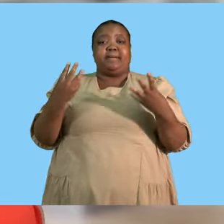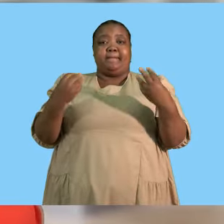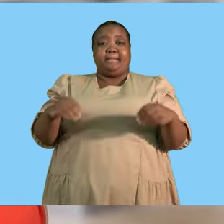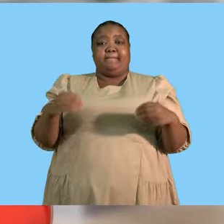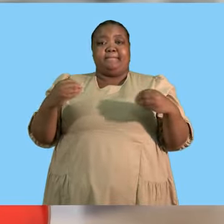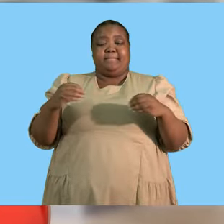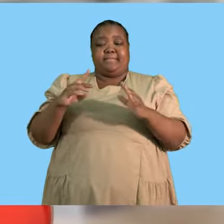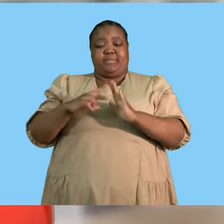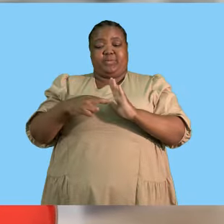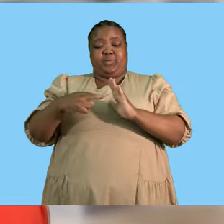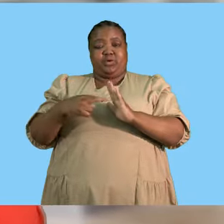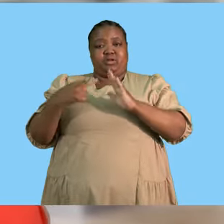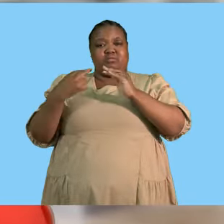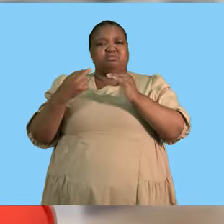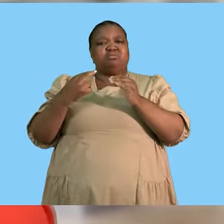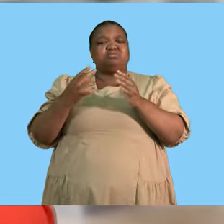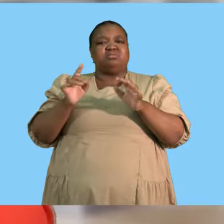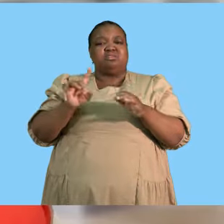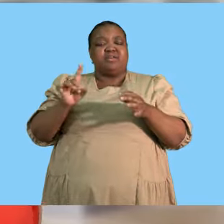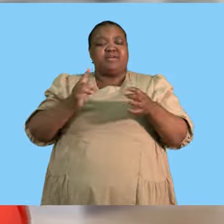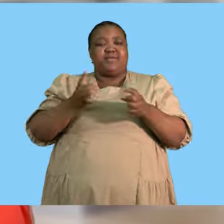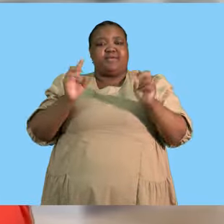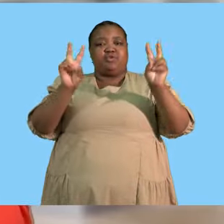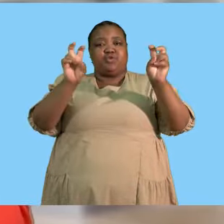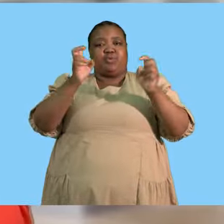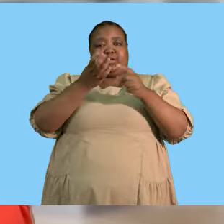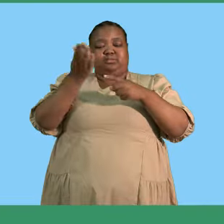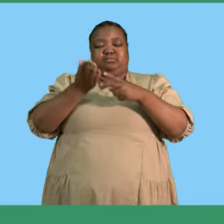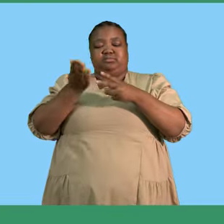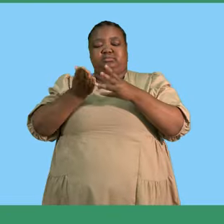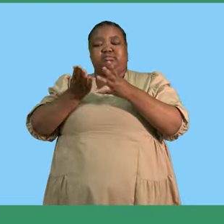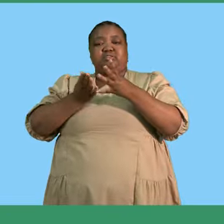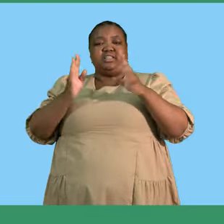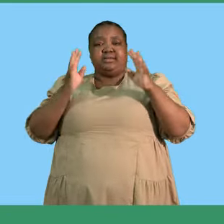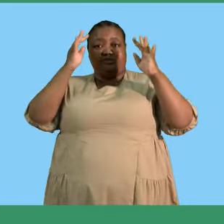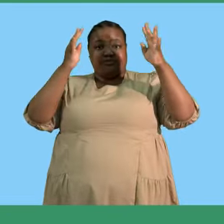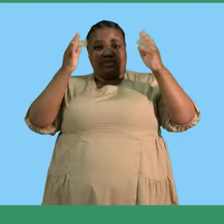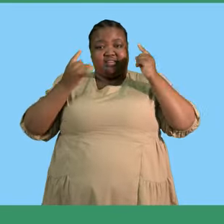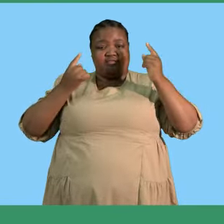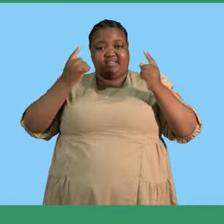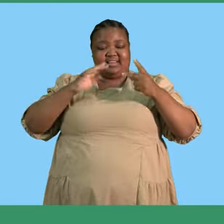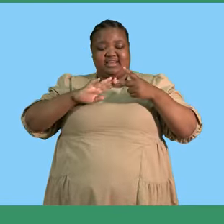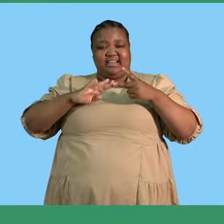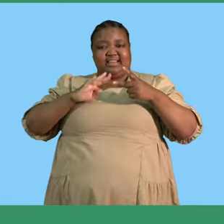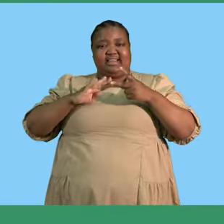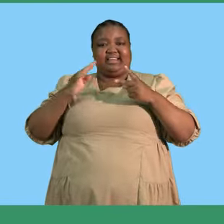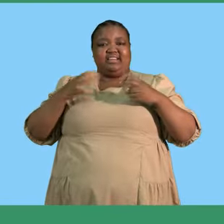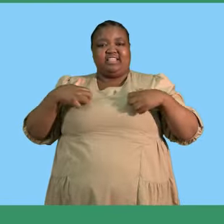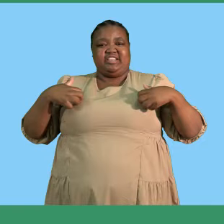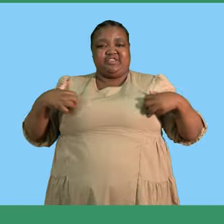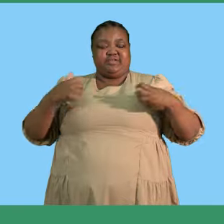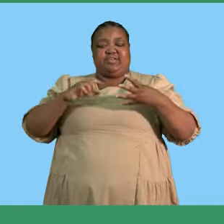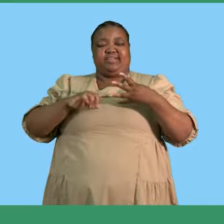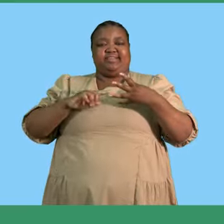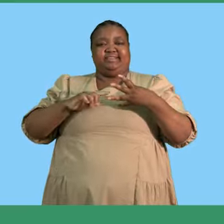roles covers these four main topics, which is your creative thinking, stress, ethics, and team dynamics.